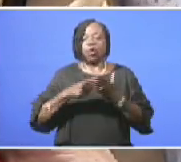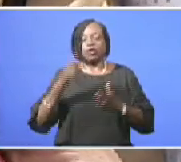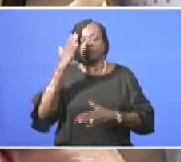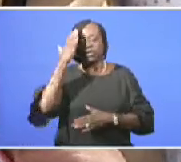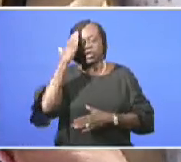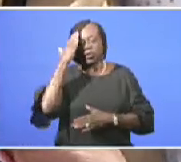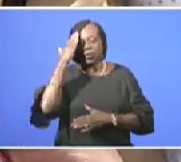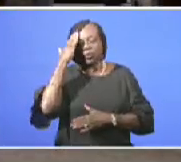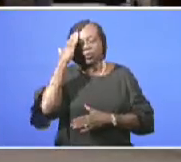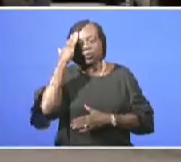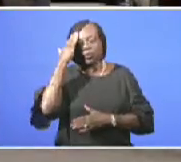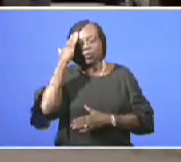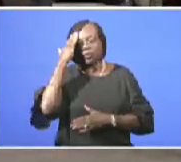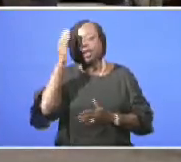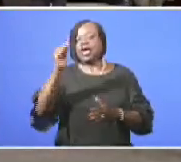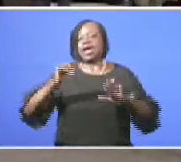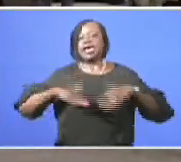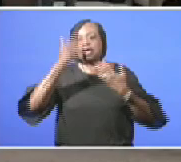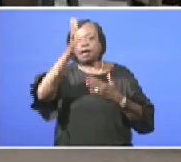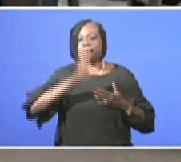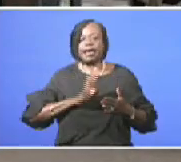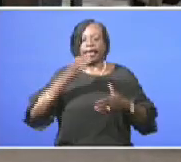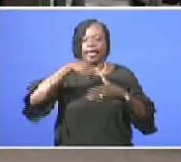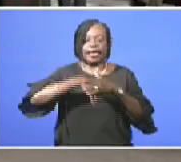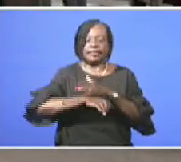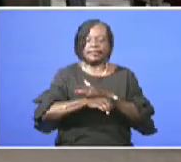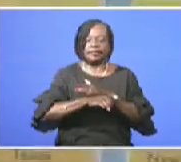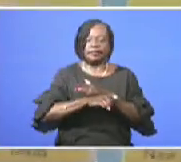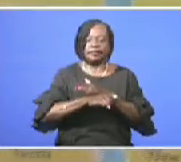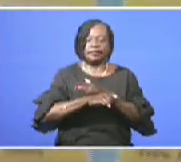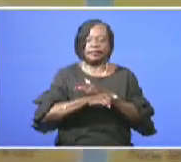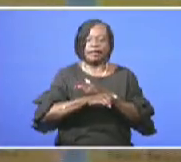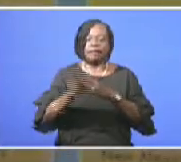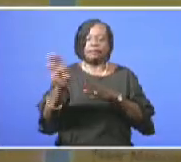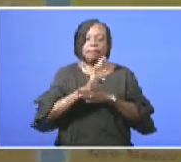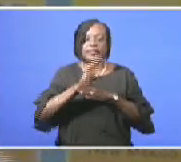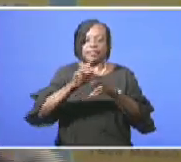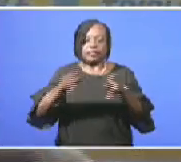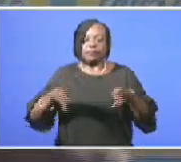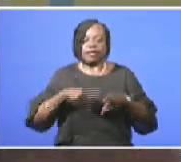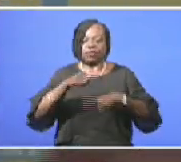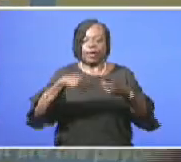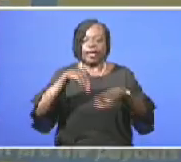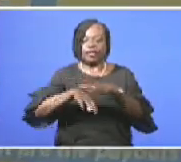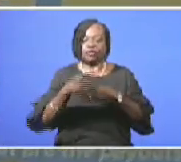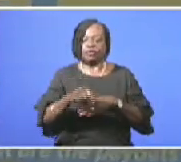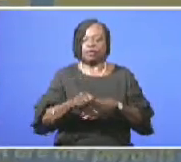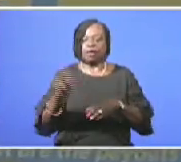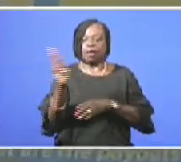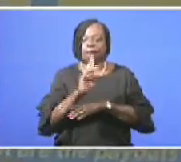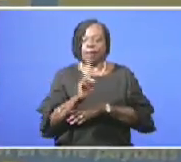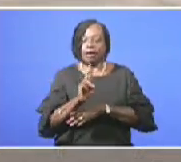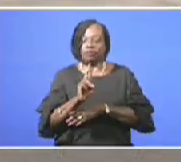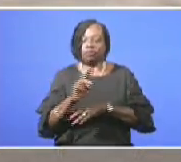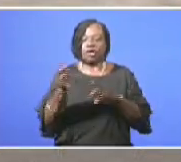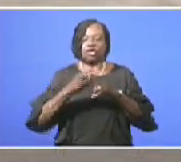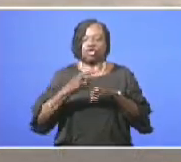is that a young man entered this establishment, went into the restroom. A short time